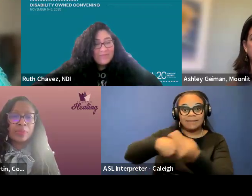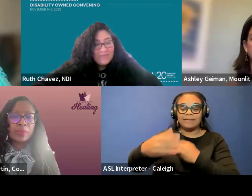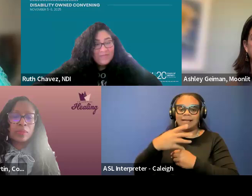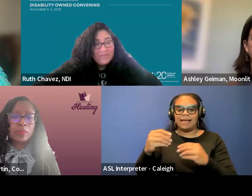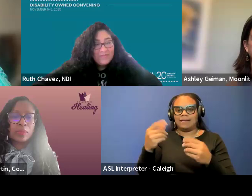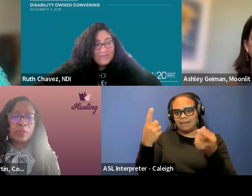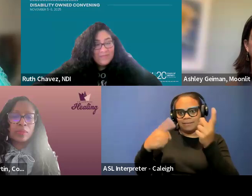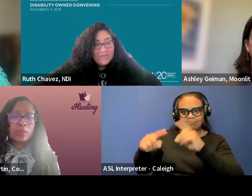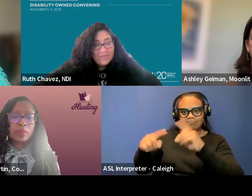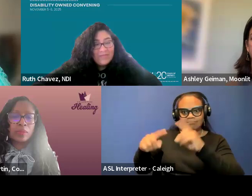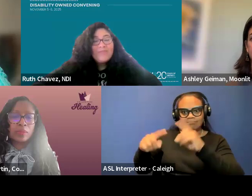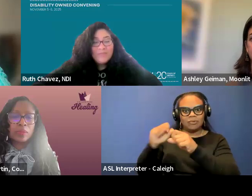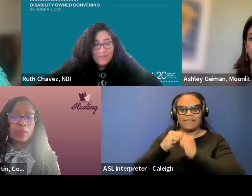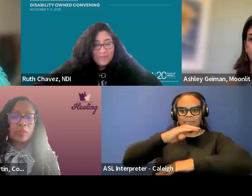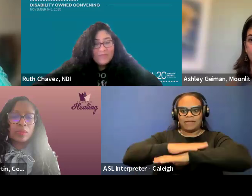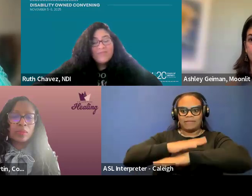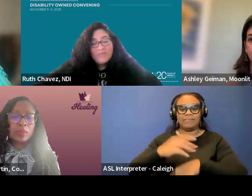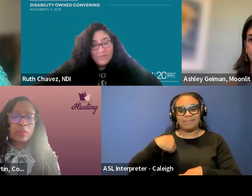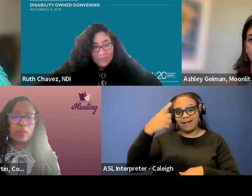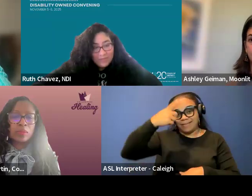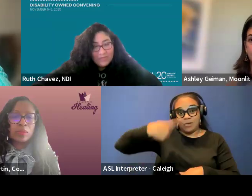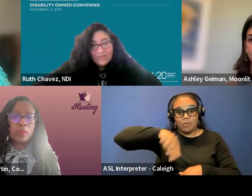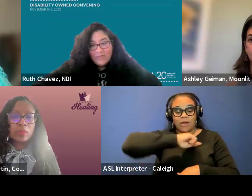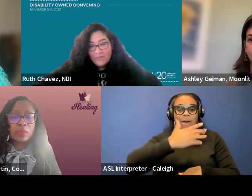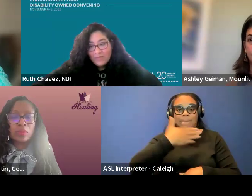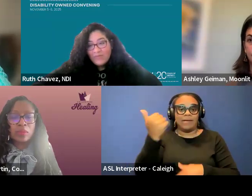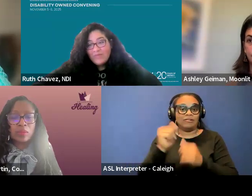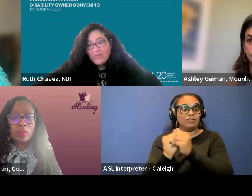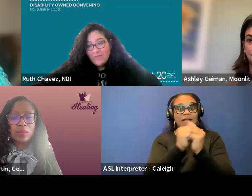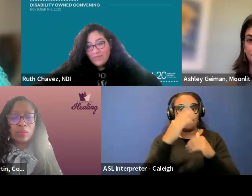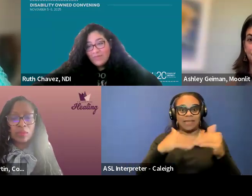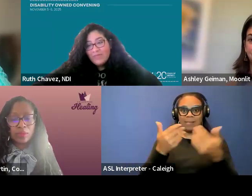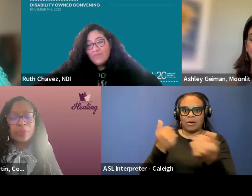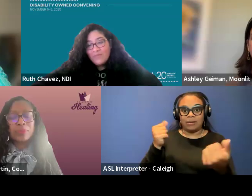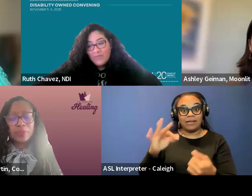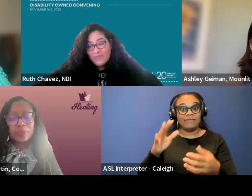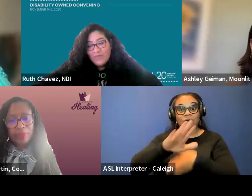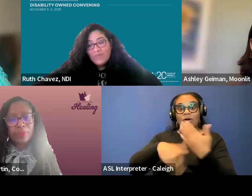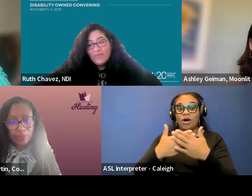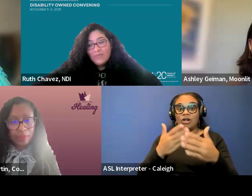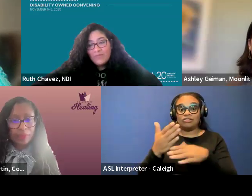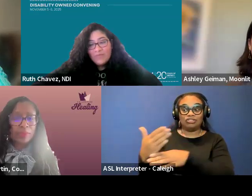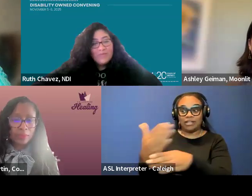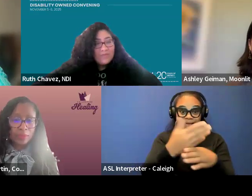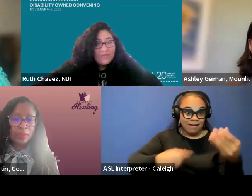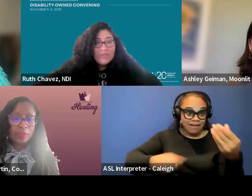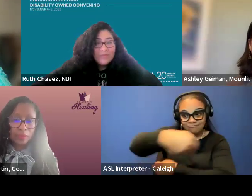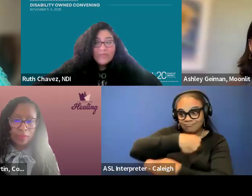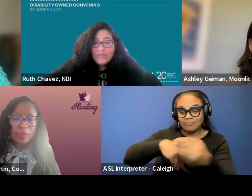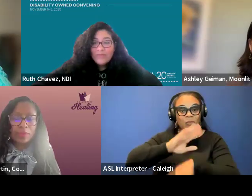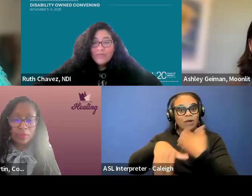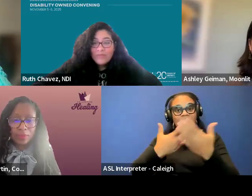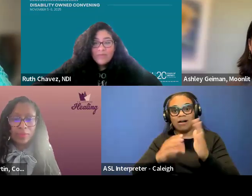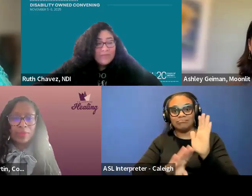I think we're better together than apart. And so, if we're all sharing, then we all move up, we all become productive, and we